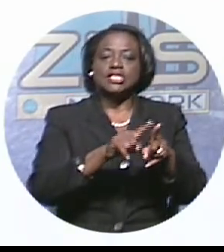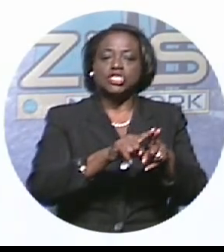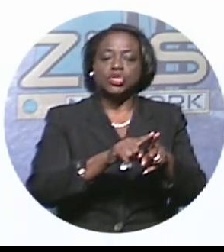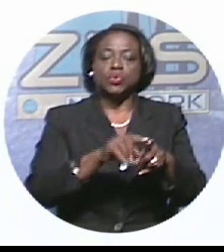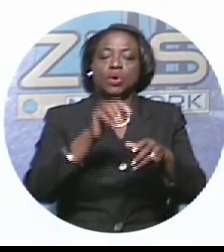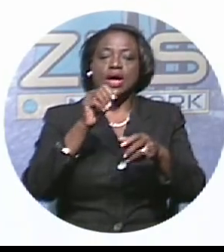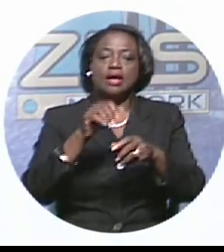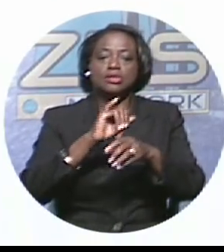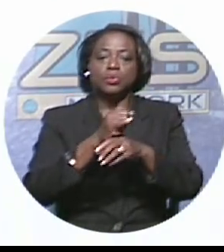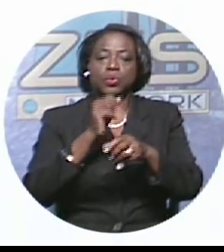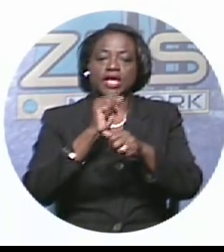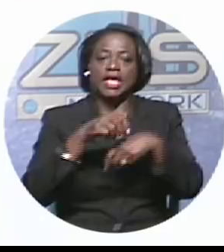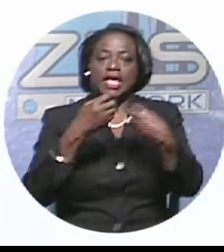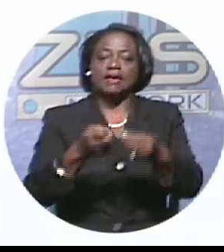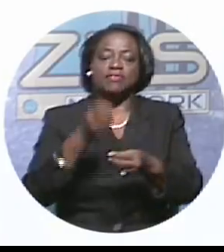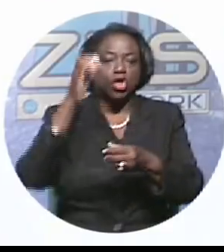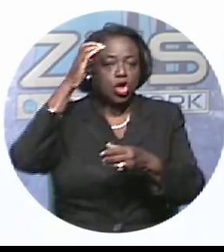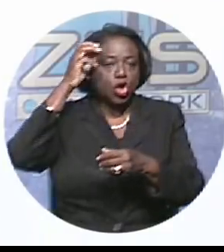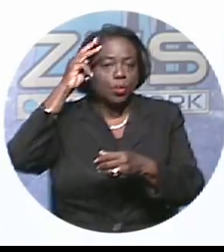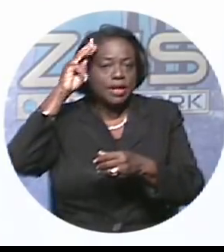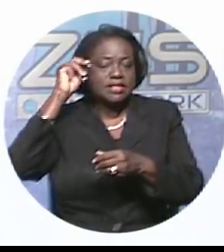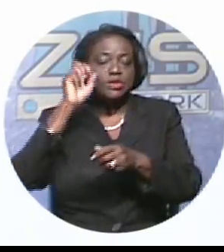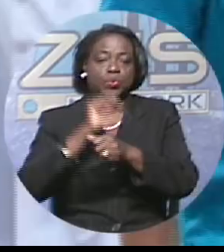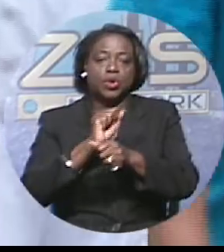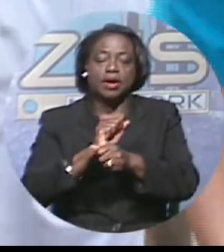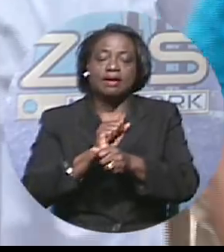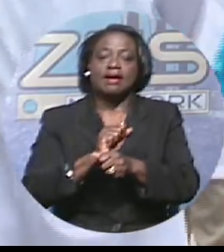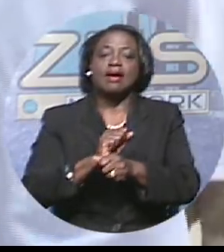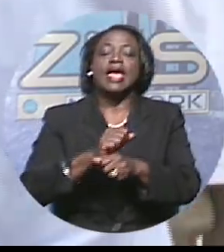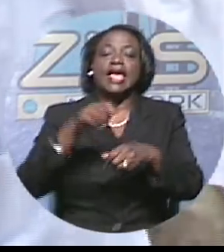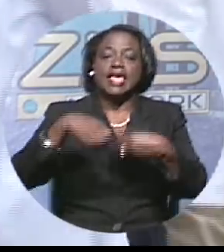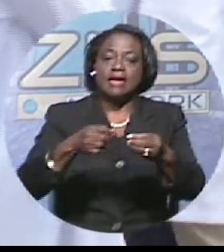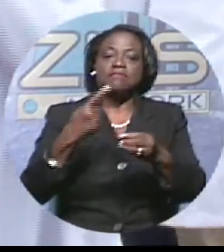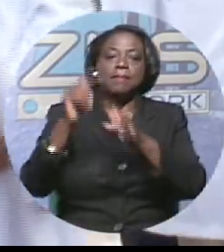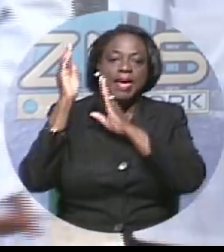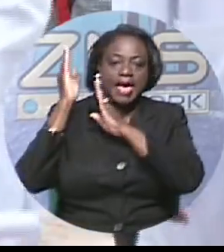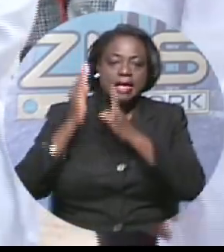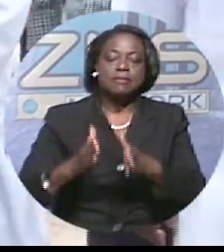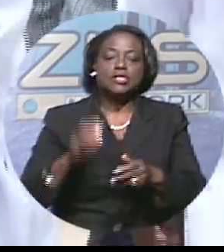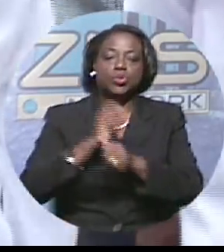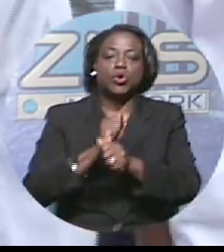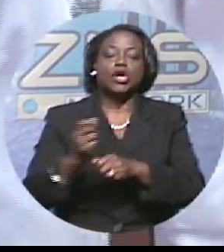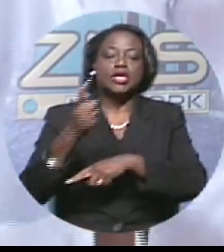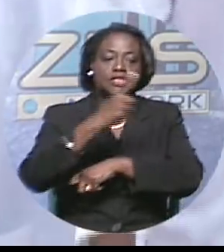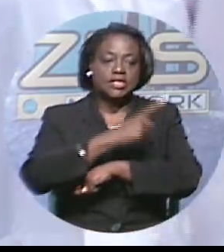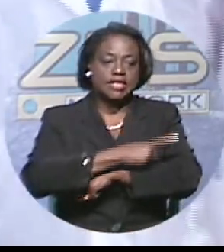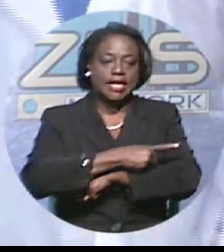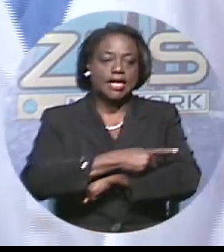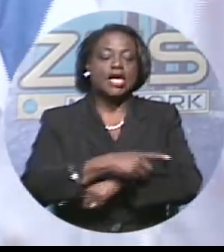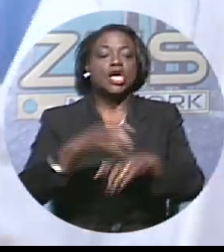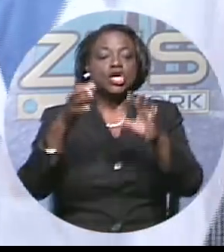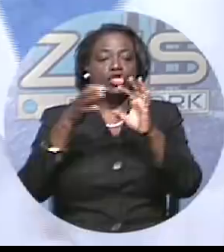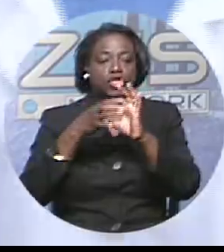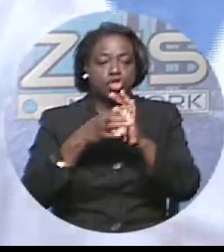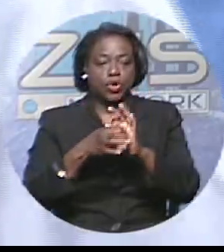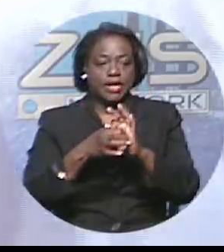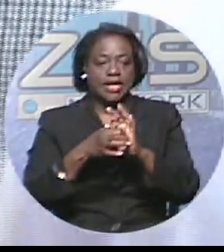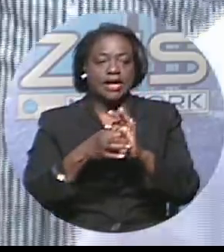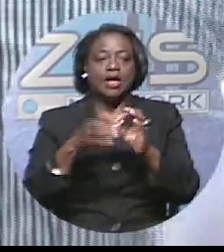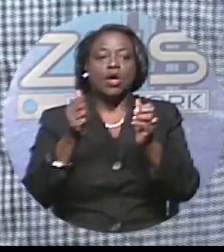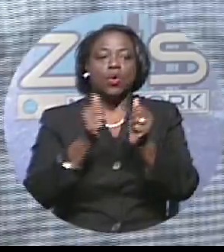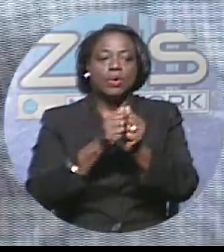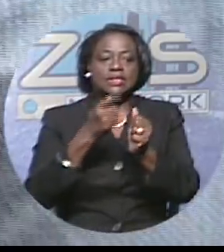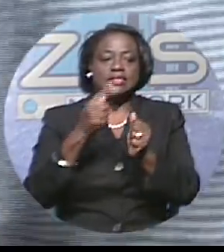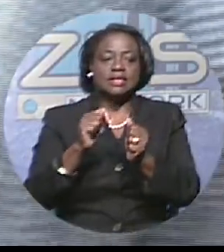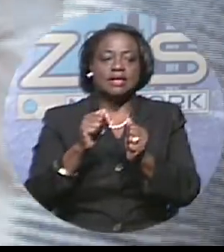today. Immediately engage these Bahamians today. Joining in solidarity with the doctors were the leadership of several unions,